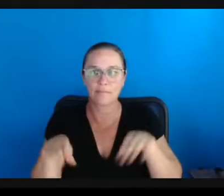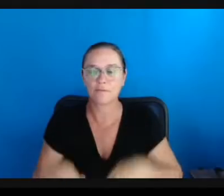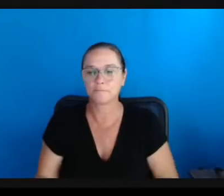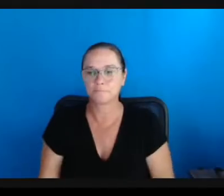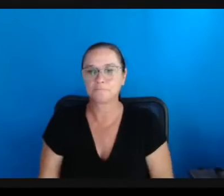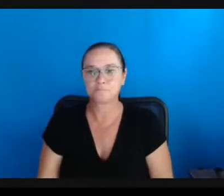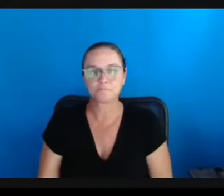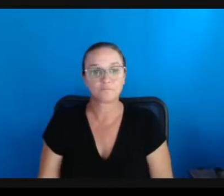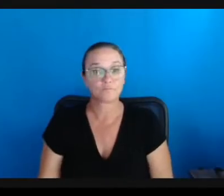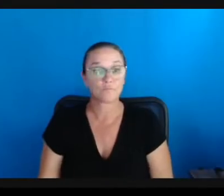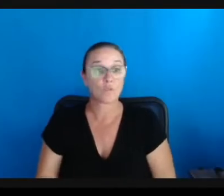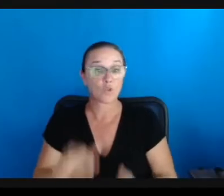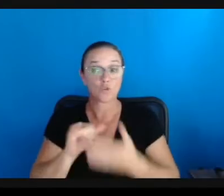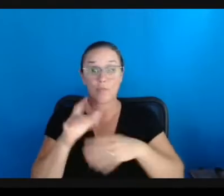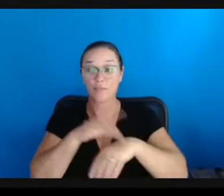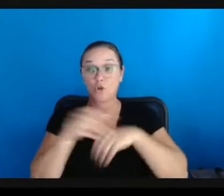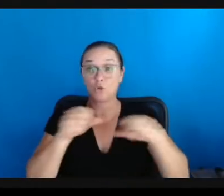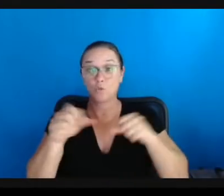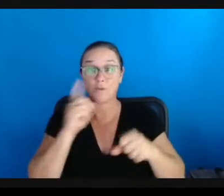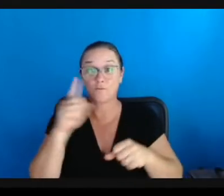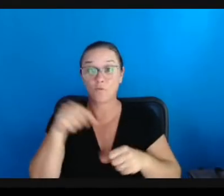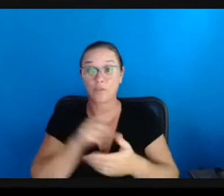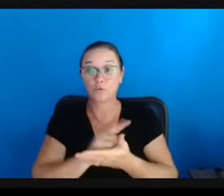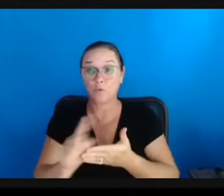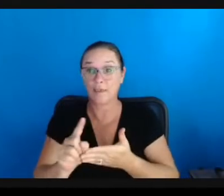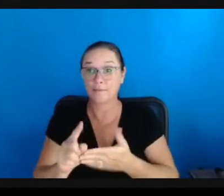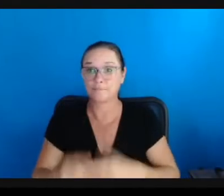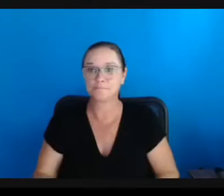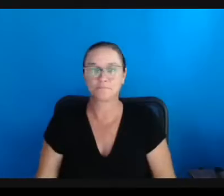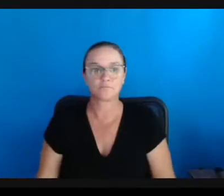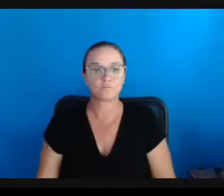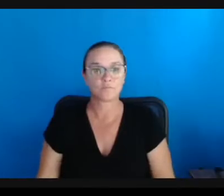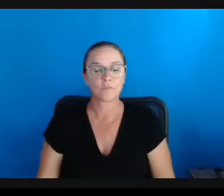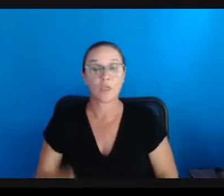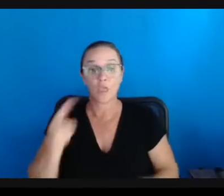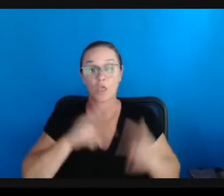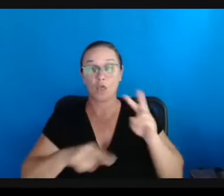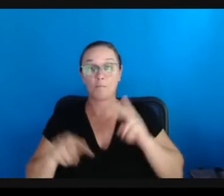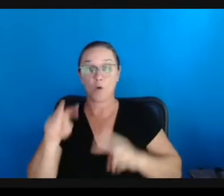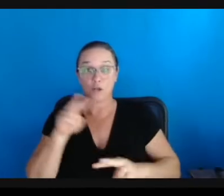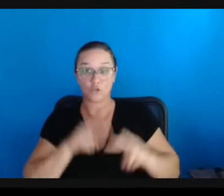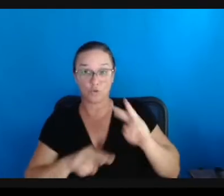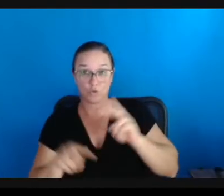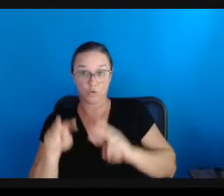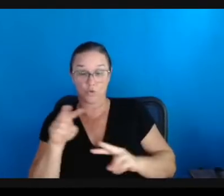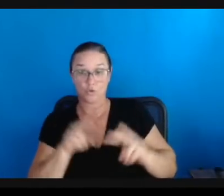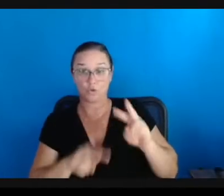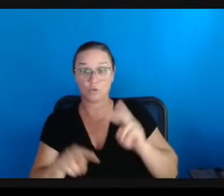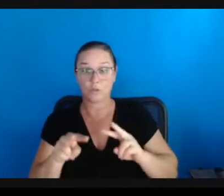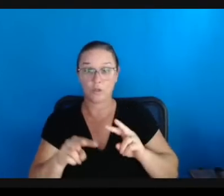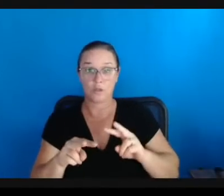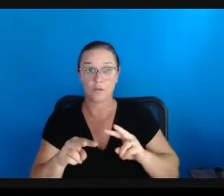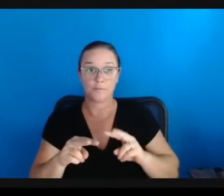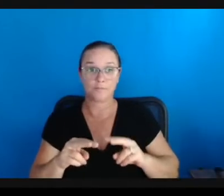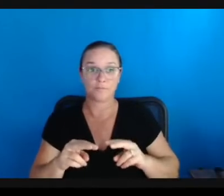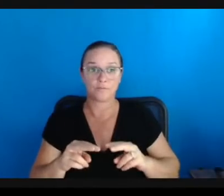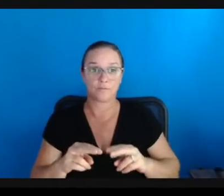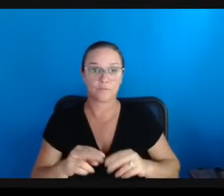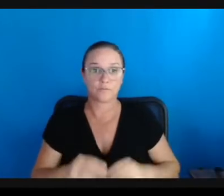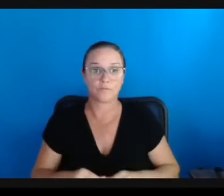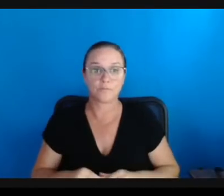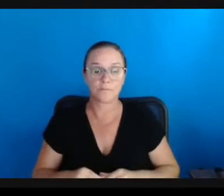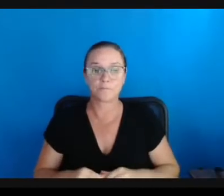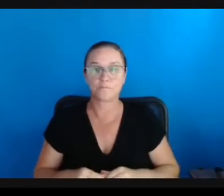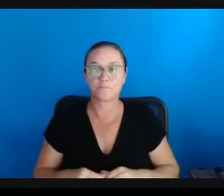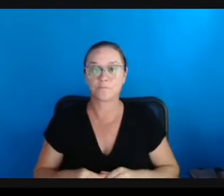So those are our earthquakes this week. And we'll move on to monitoring to look at our signals and our